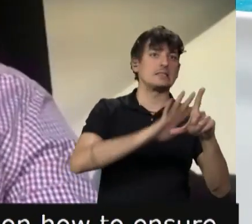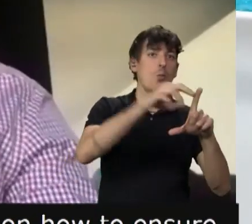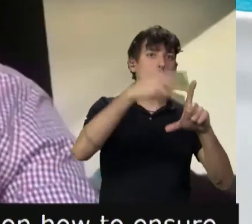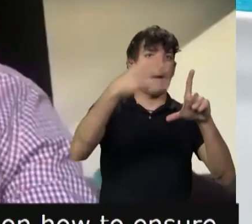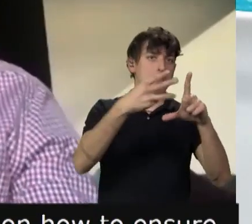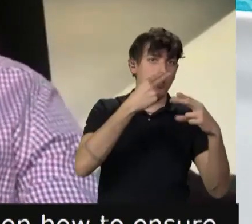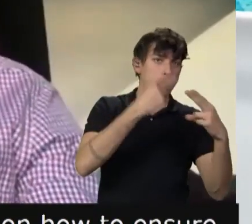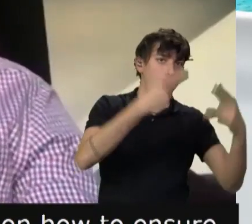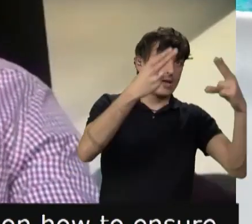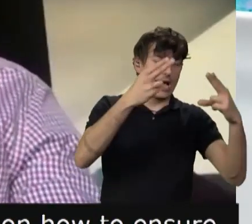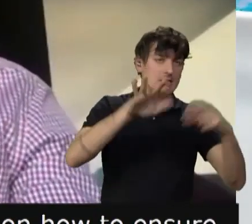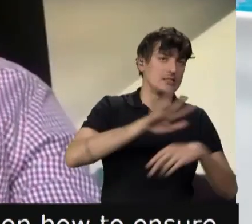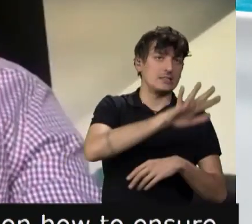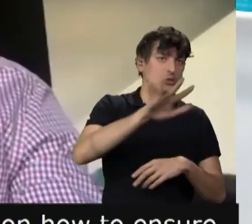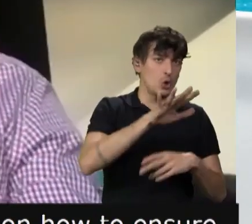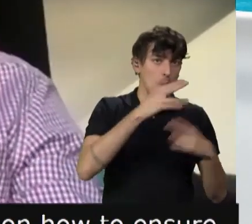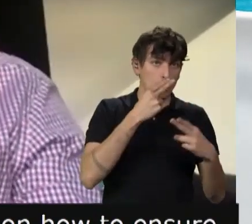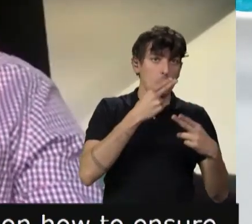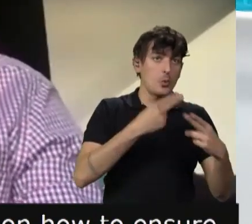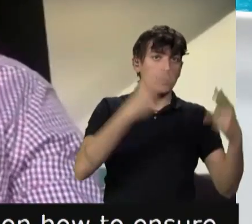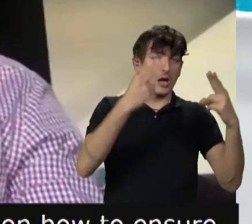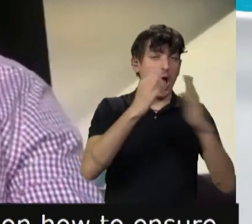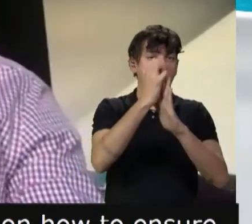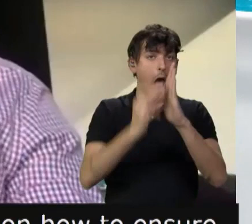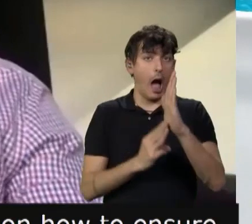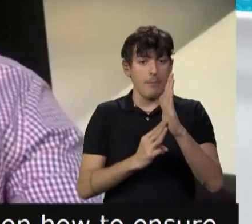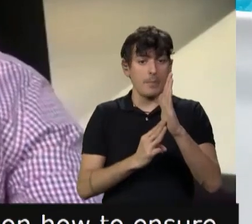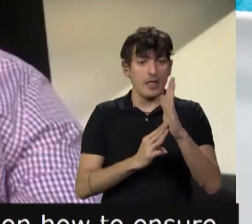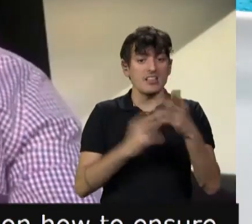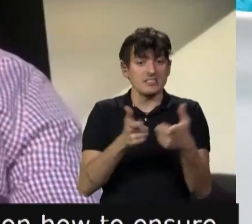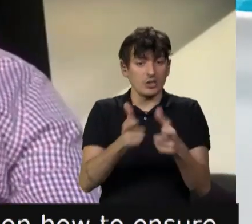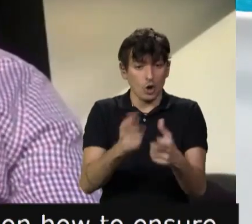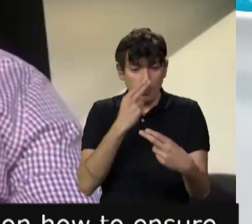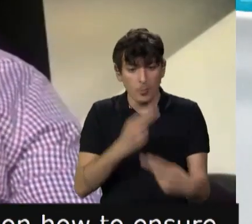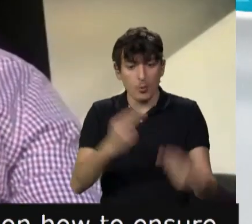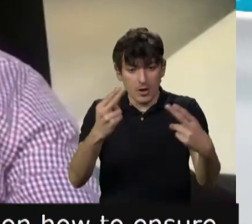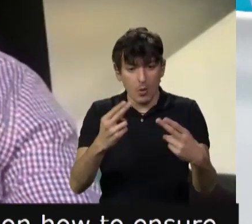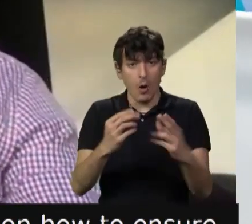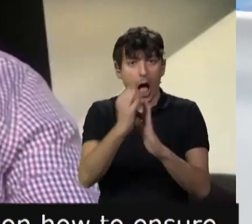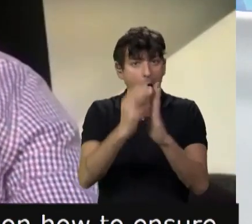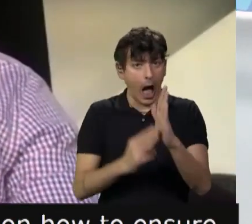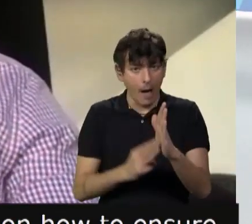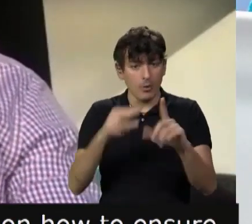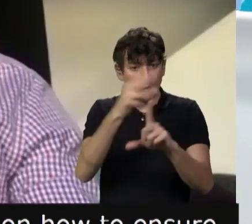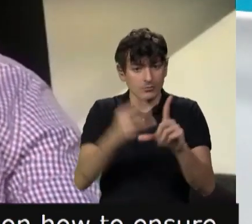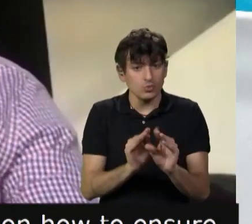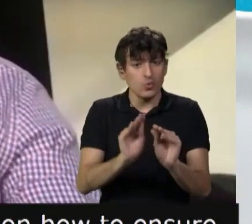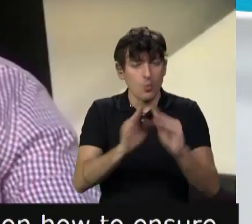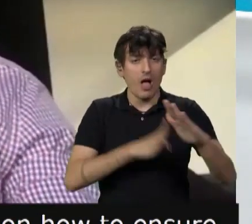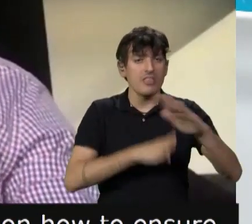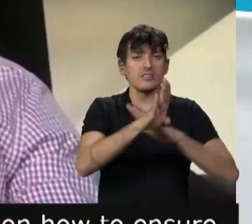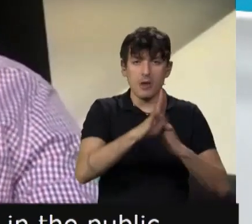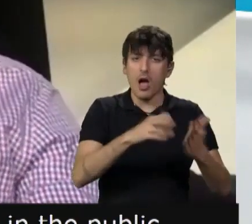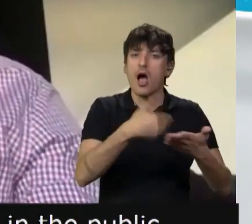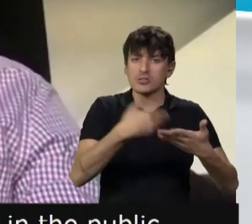for public sites and applications in the public sector. Not only